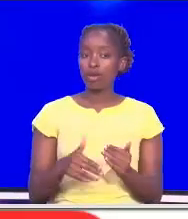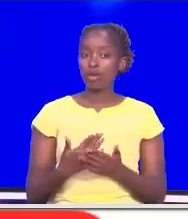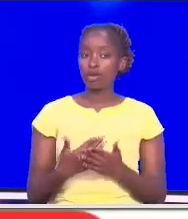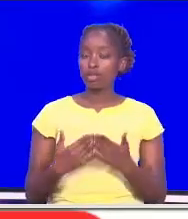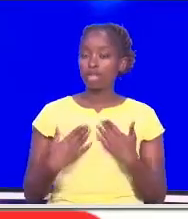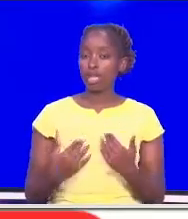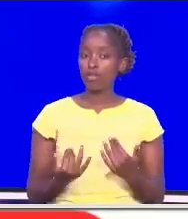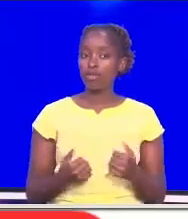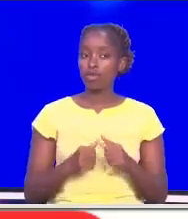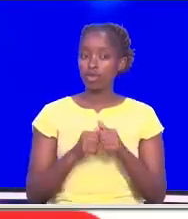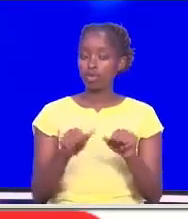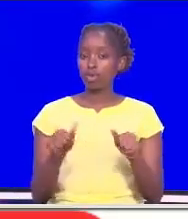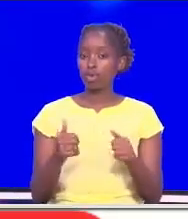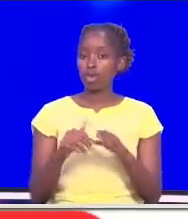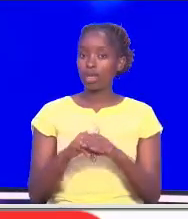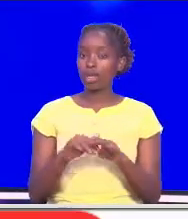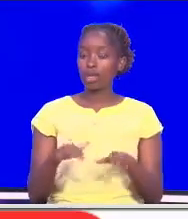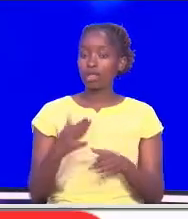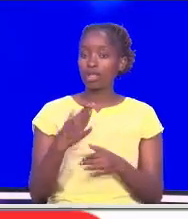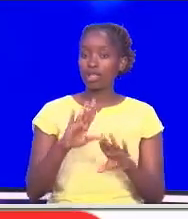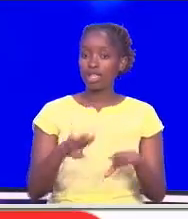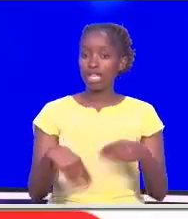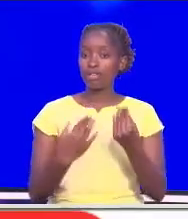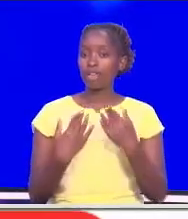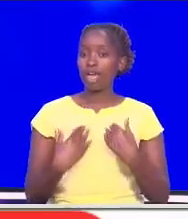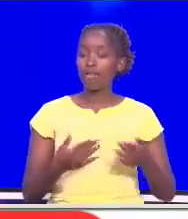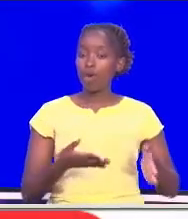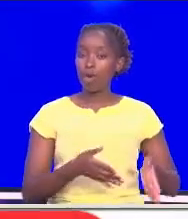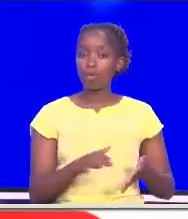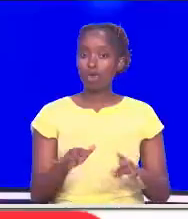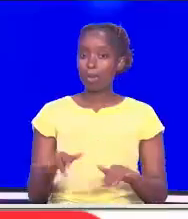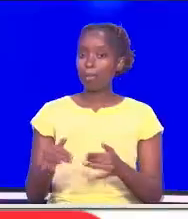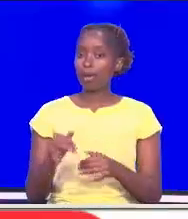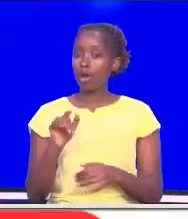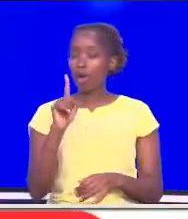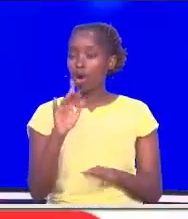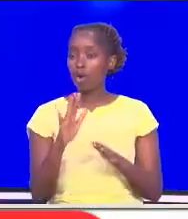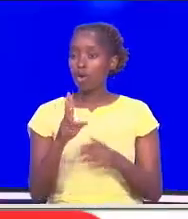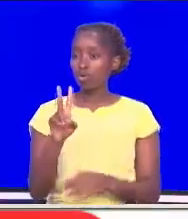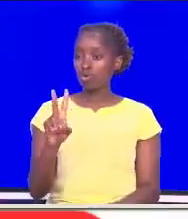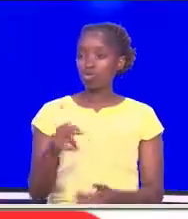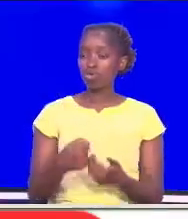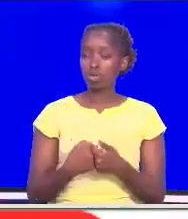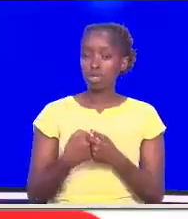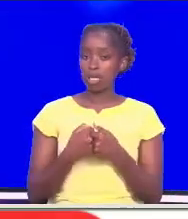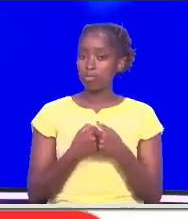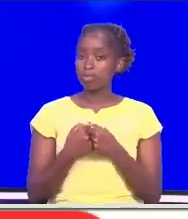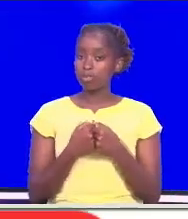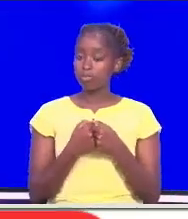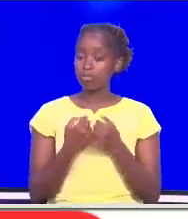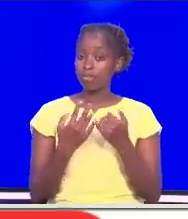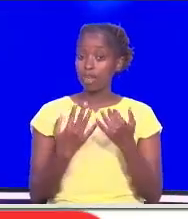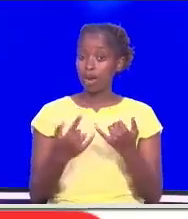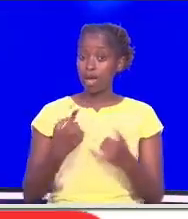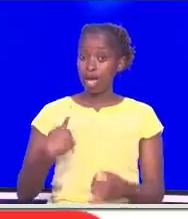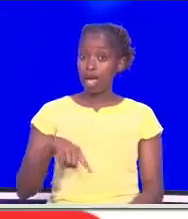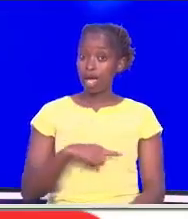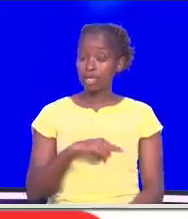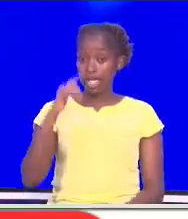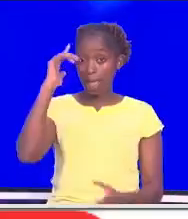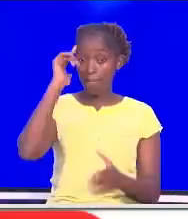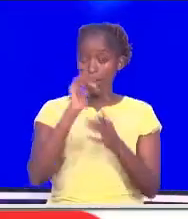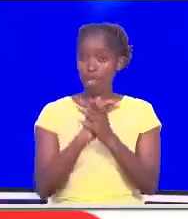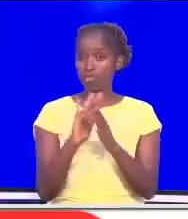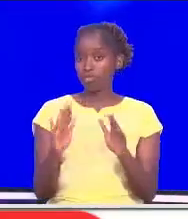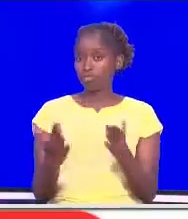too, everybody in the Kenya 7 setup has been given an opportunity to play at least one or two tournaments. So for us, we believe